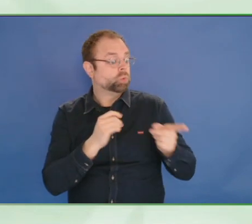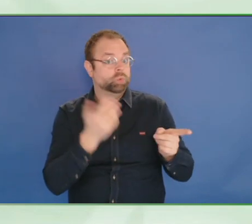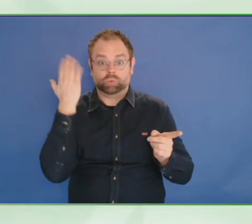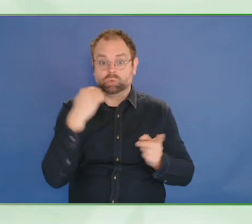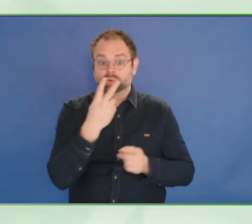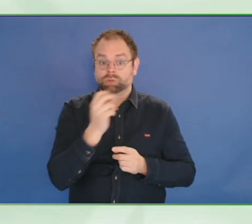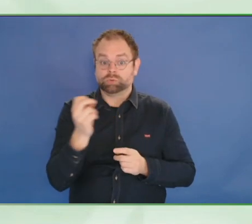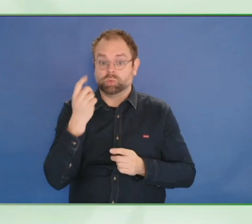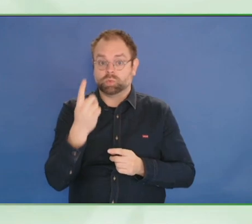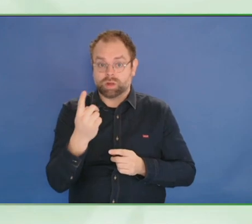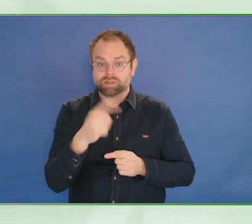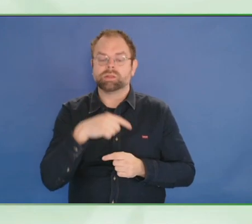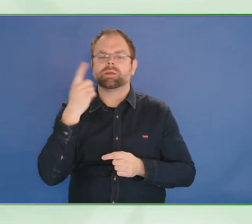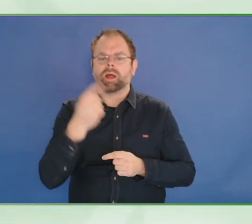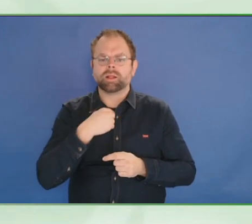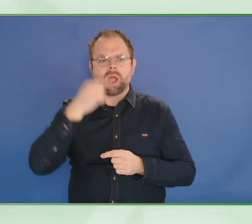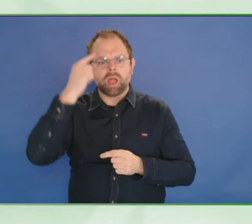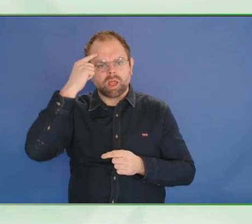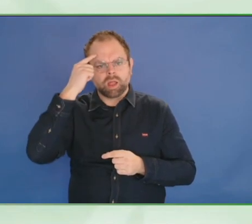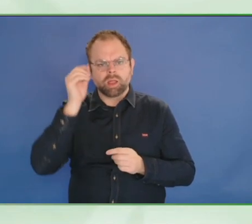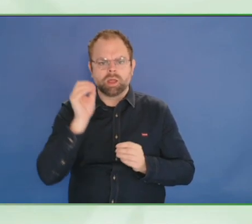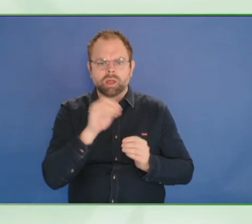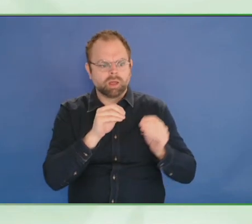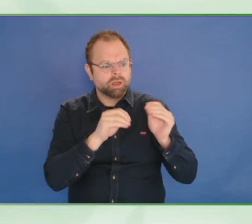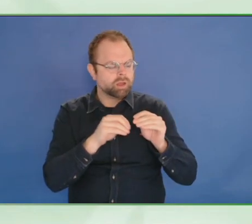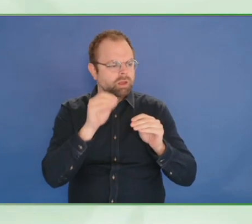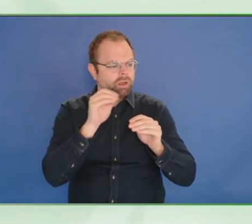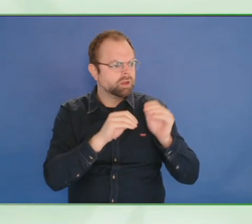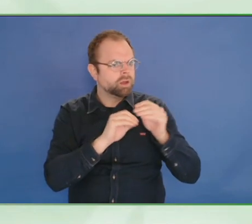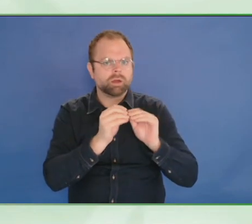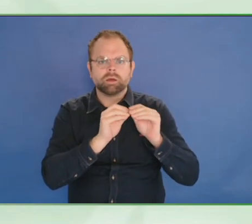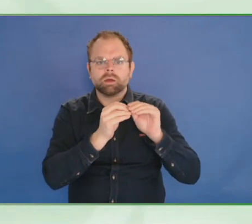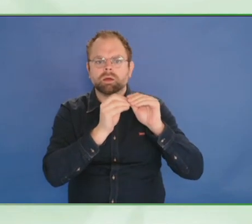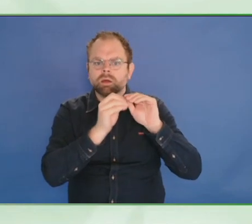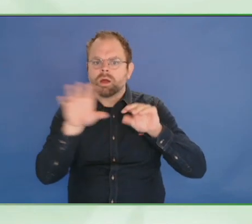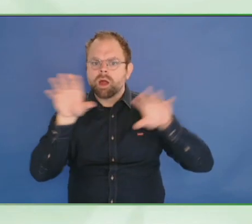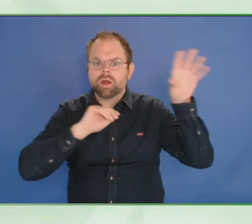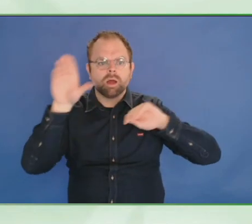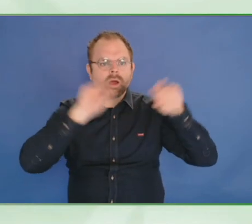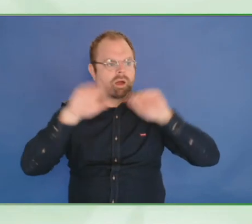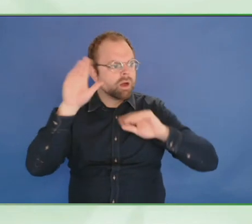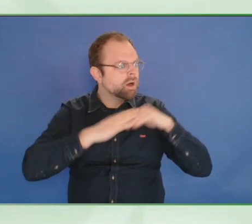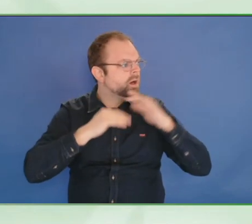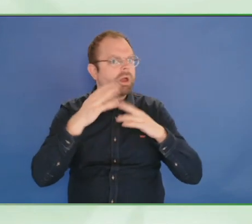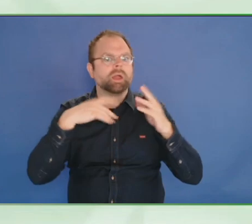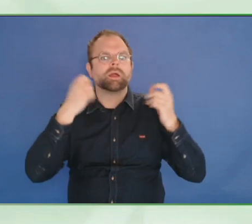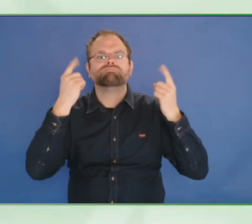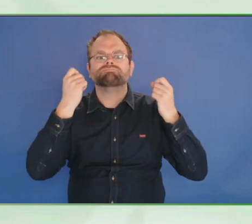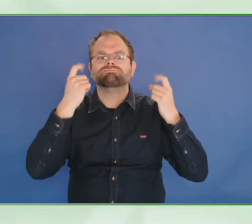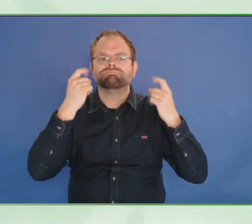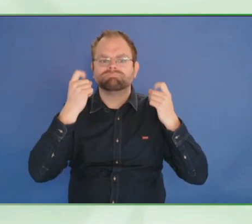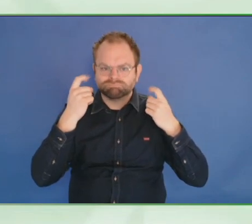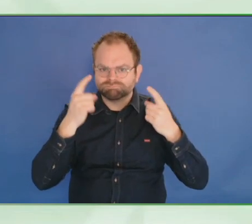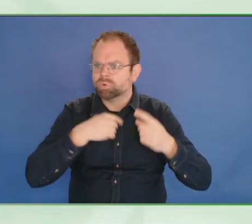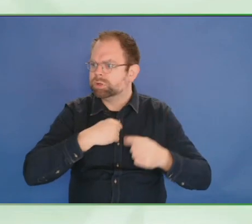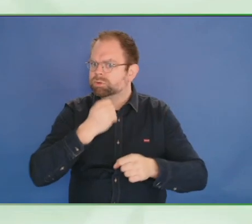that, and what I will be taking away for the rest of my life, is not only how do we make